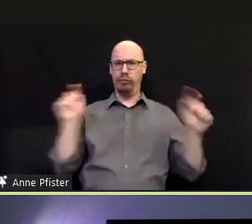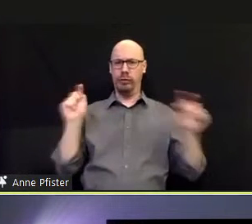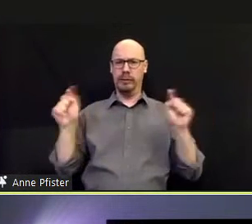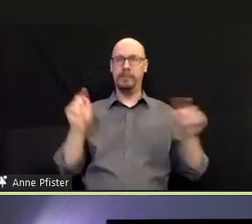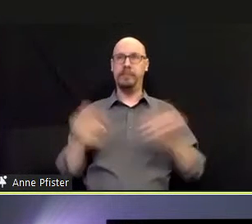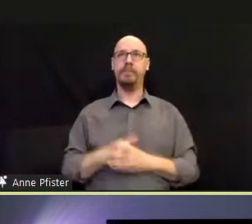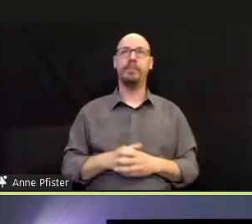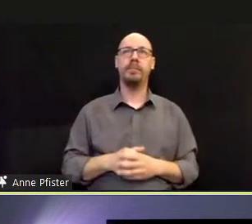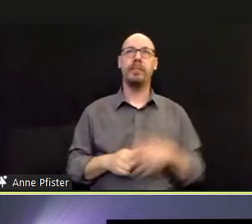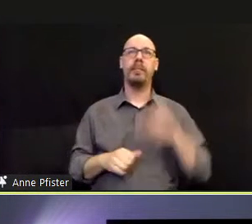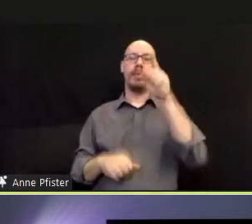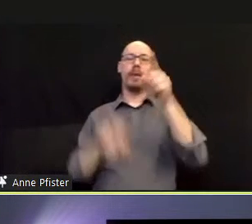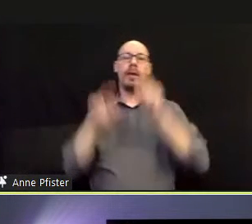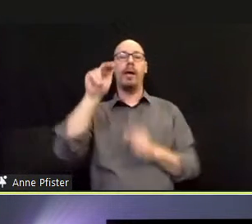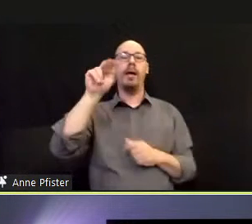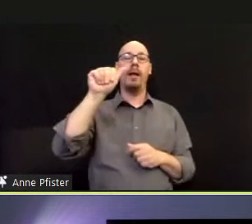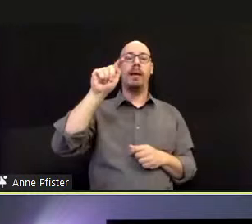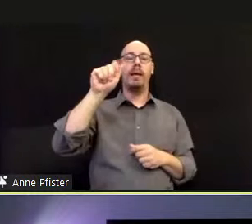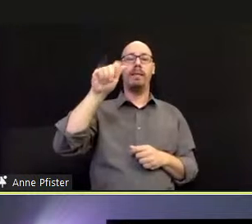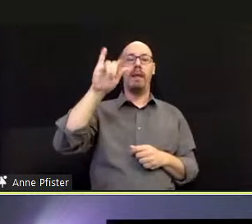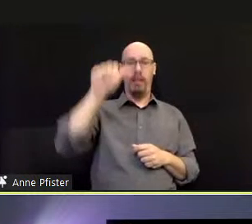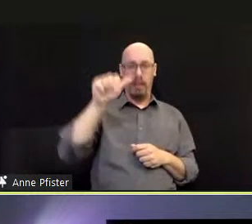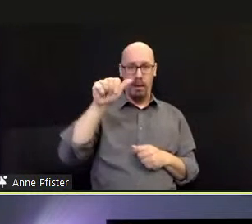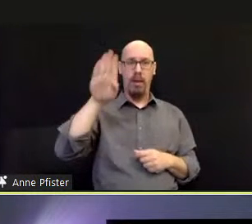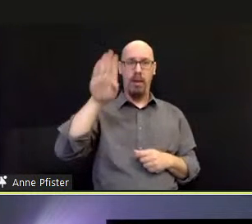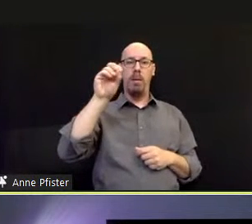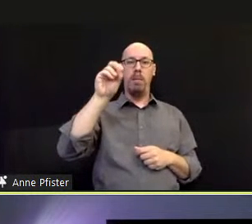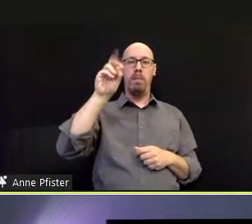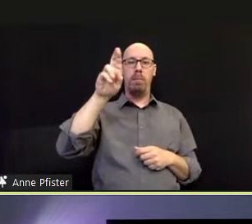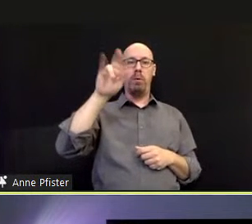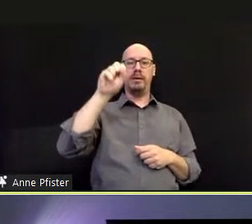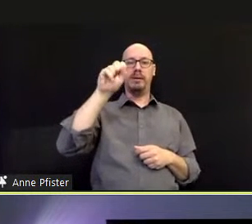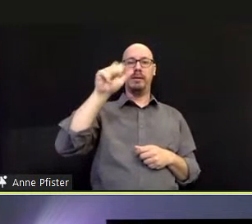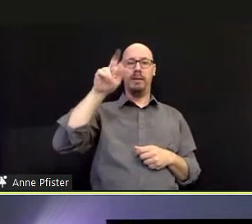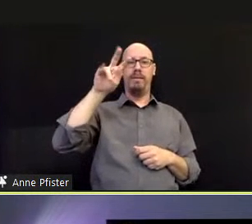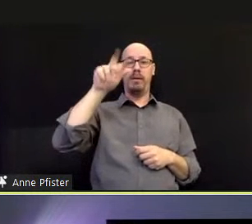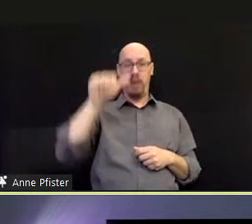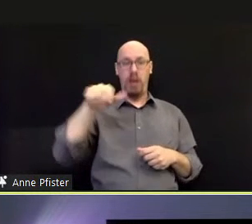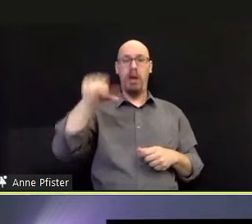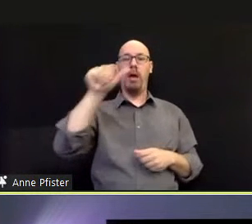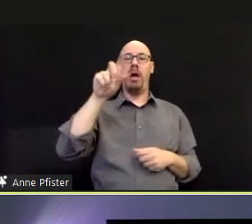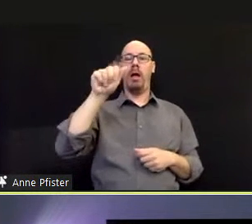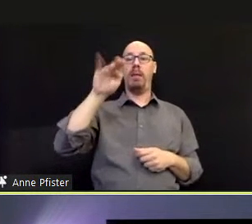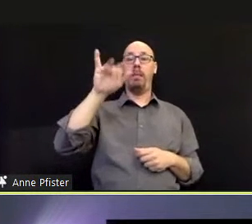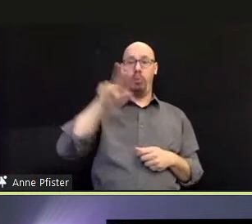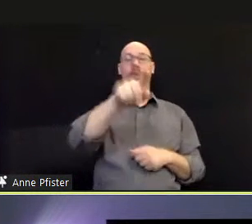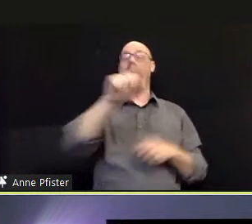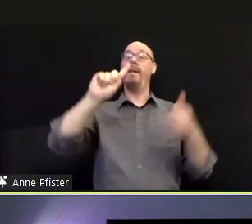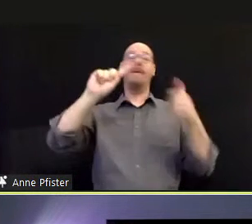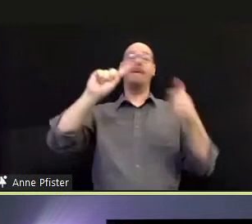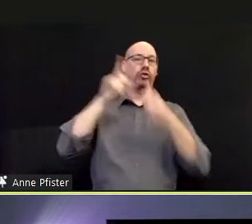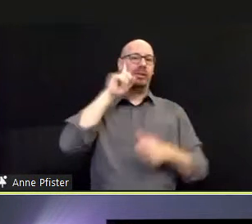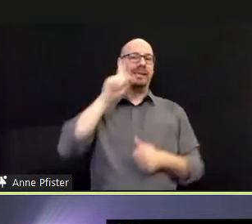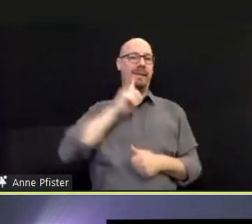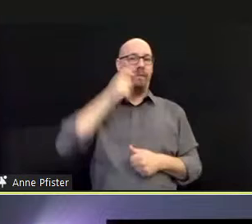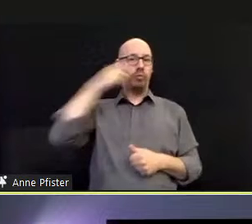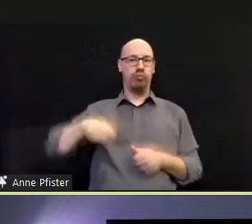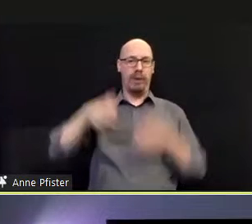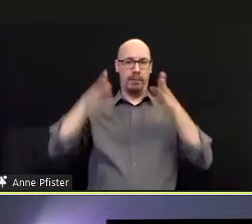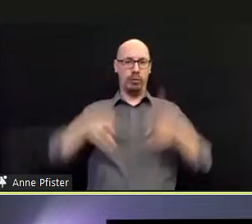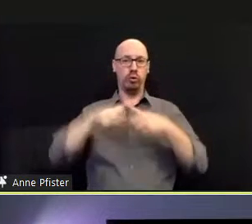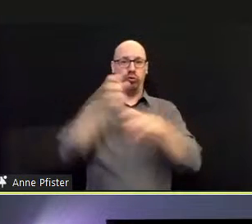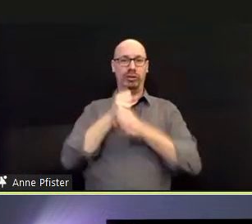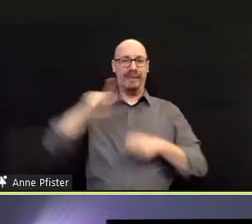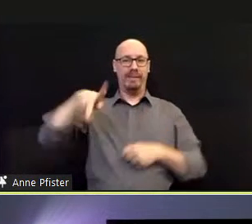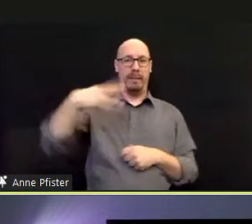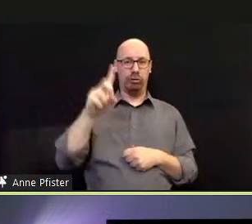This is Natalia Borisovna Adamyuk. She is a PhD linguist, the first deaf Ukrainian to receive a PhD, and she's